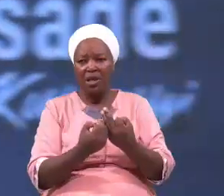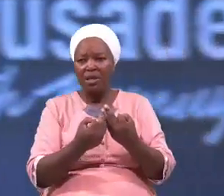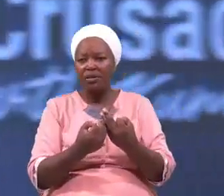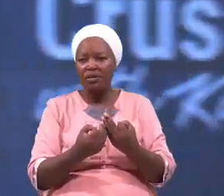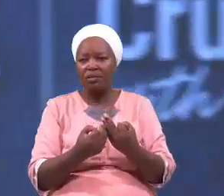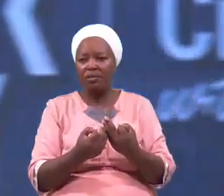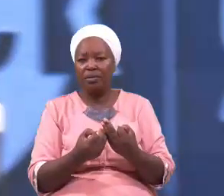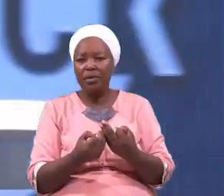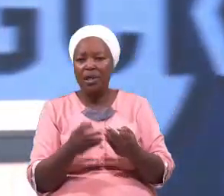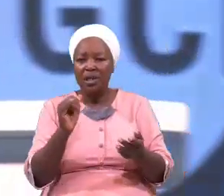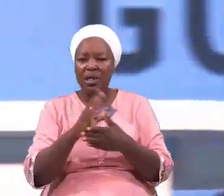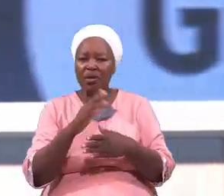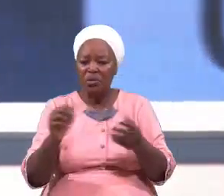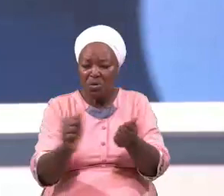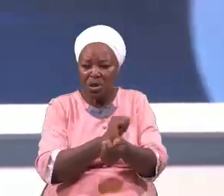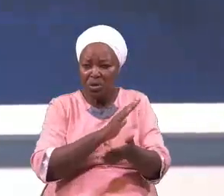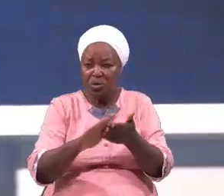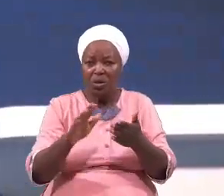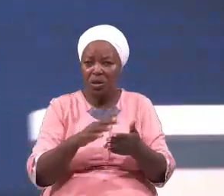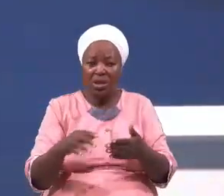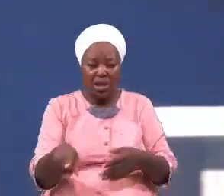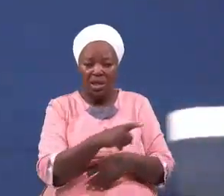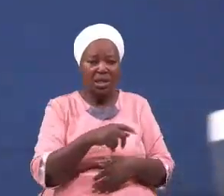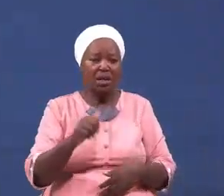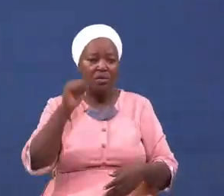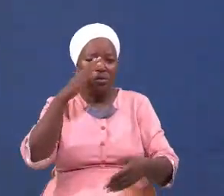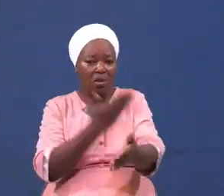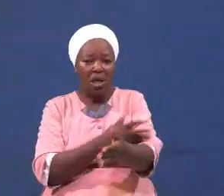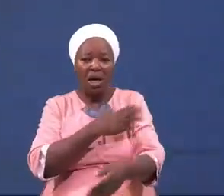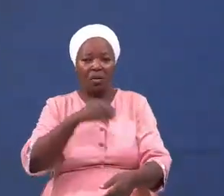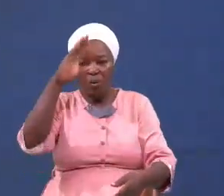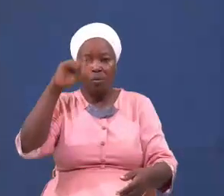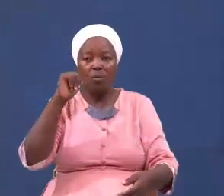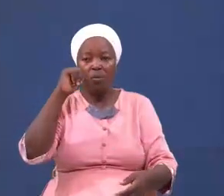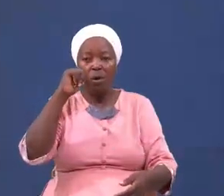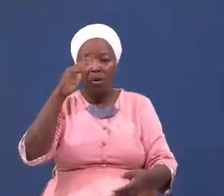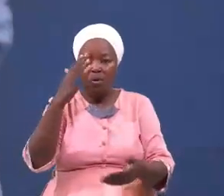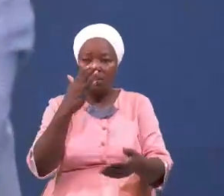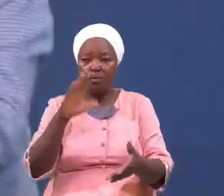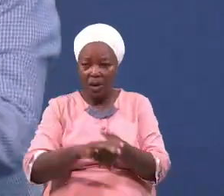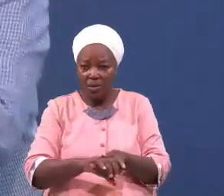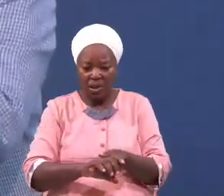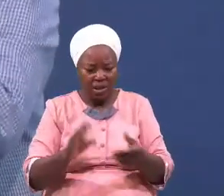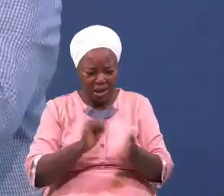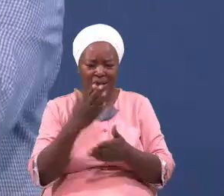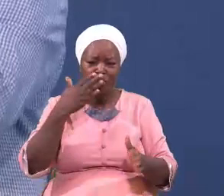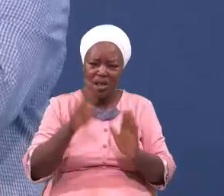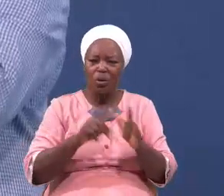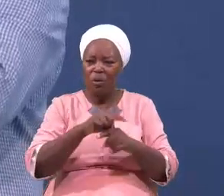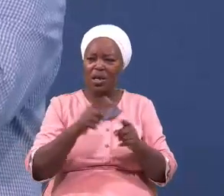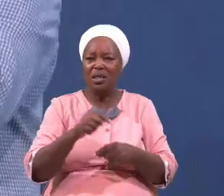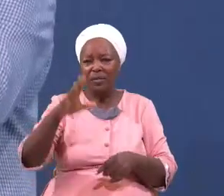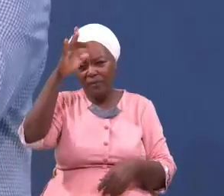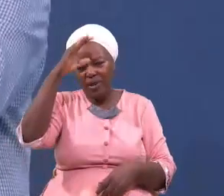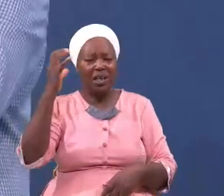That you mess up their daughters, you mess up their wives. That's wickedness. When the husband, when the father hears that,